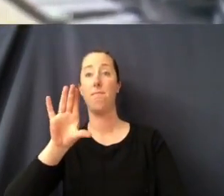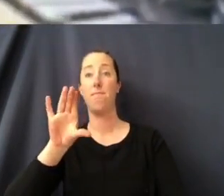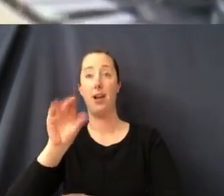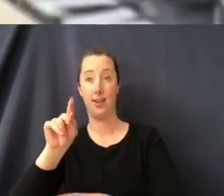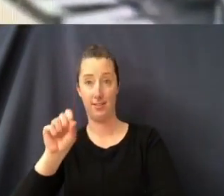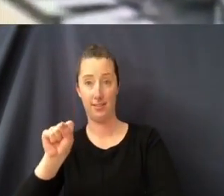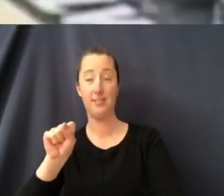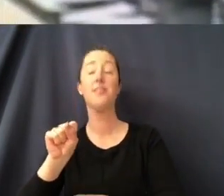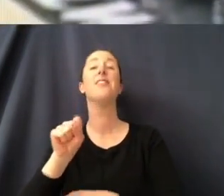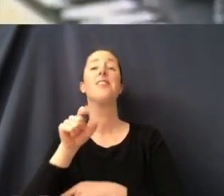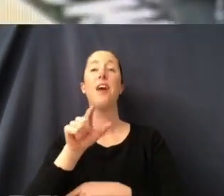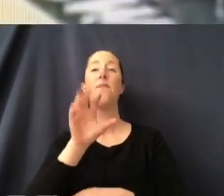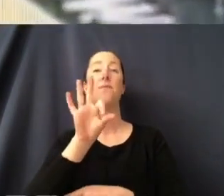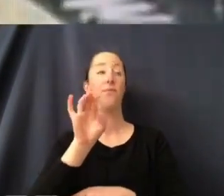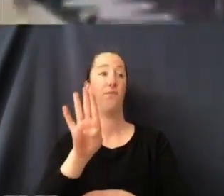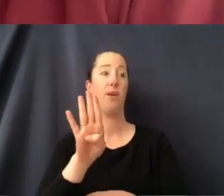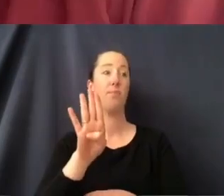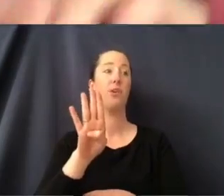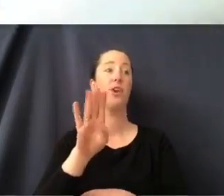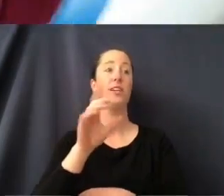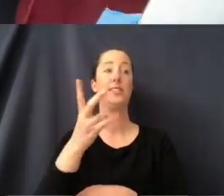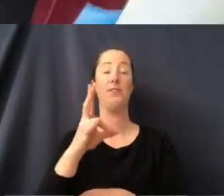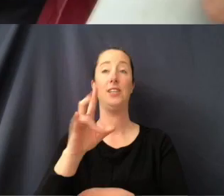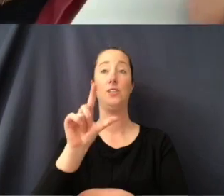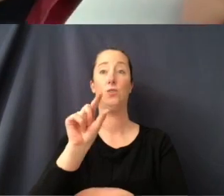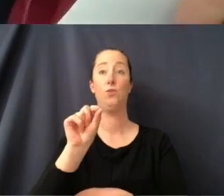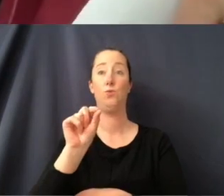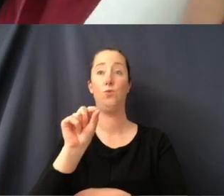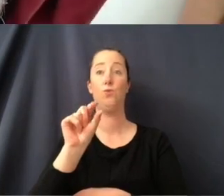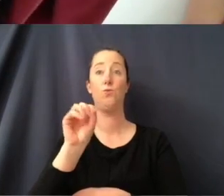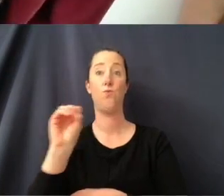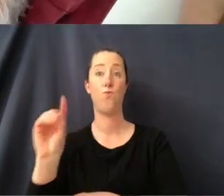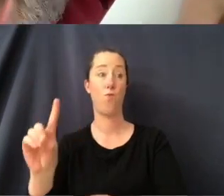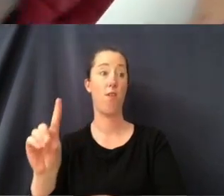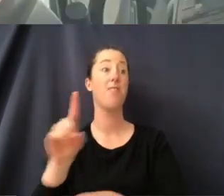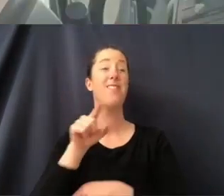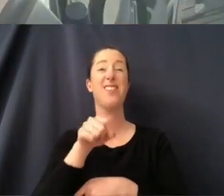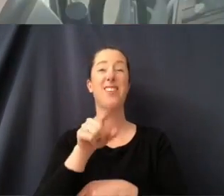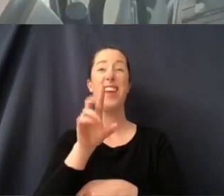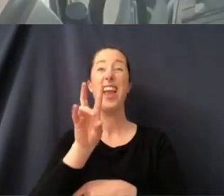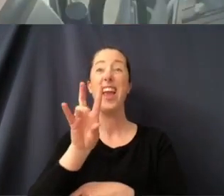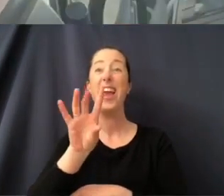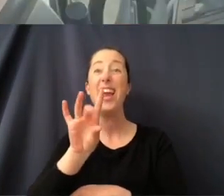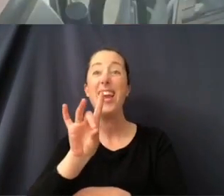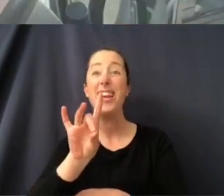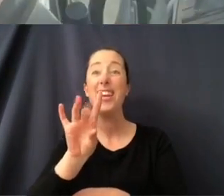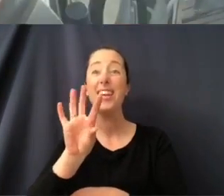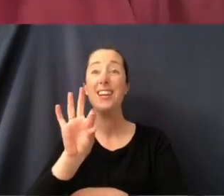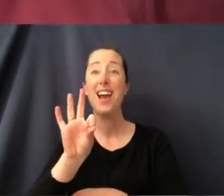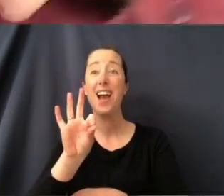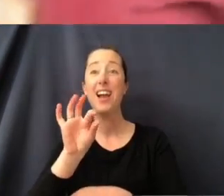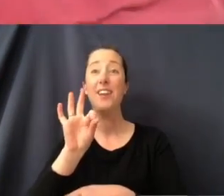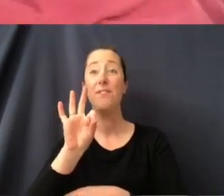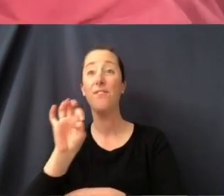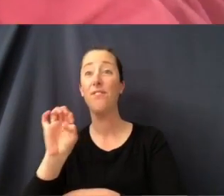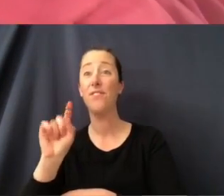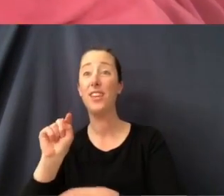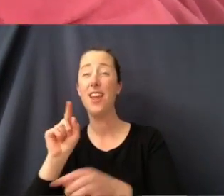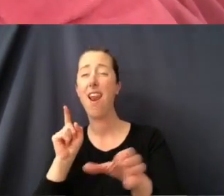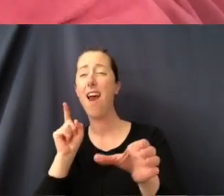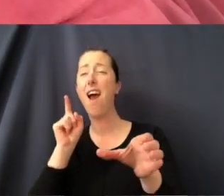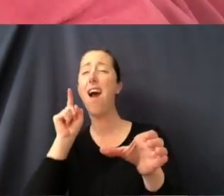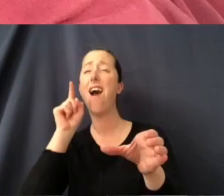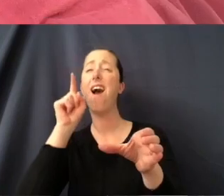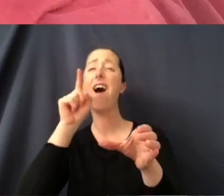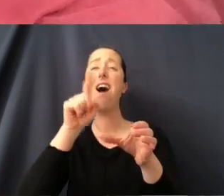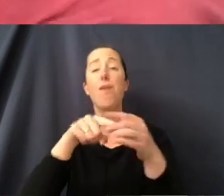NBA history for a length of 89 feet. That's 89 feet. Whew. When I was